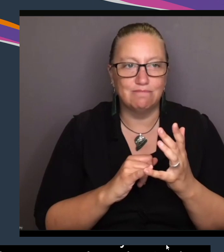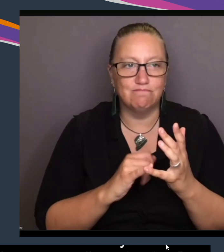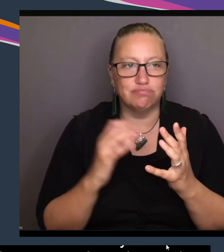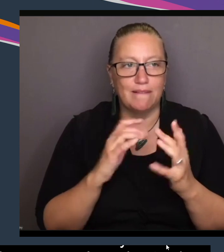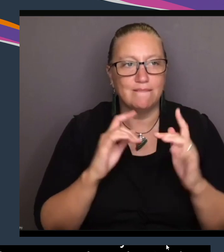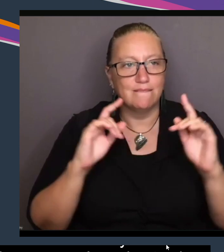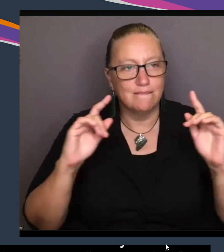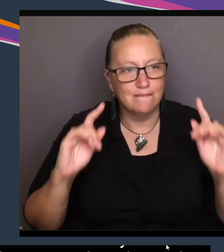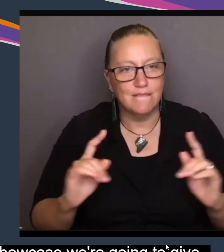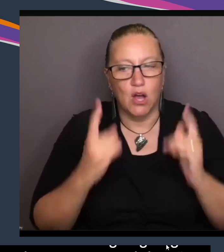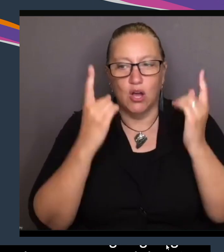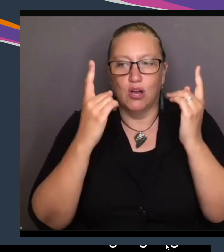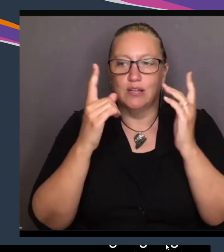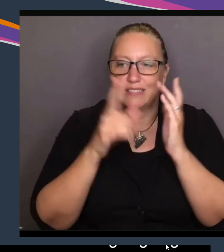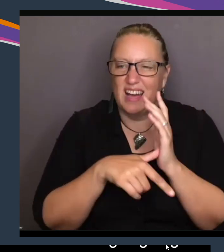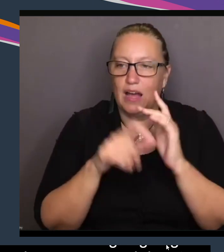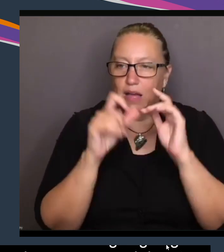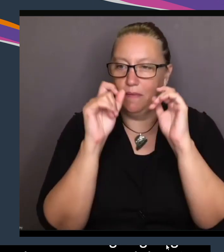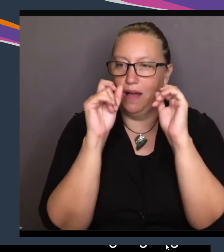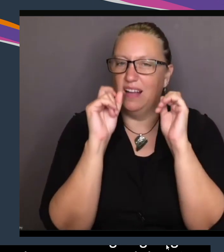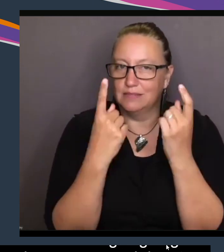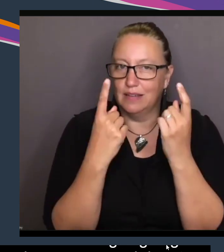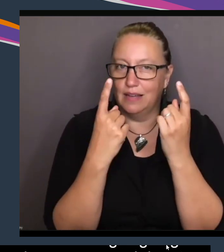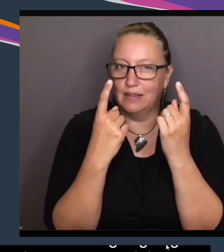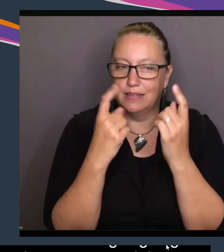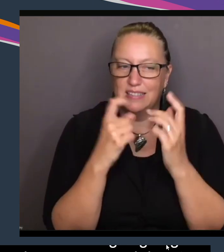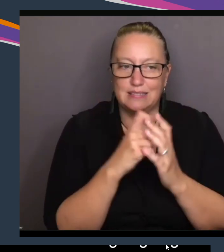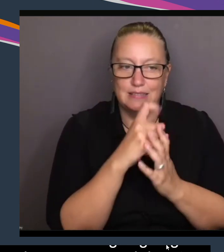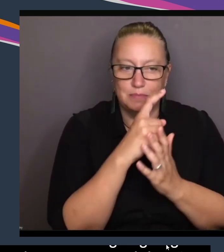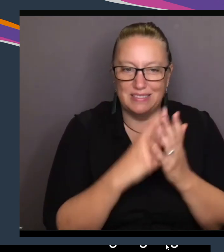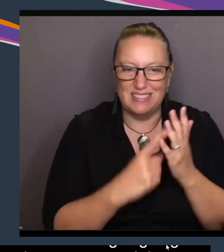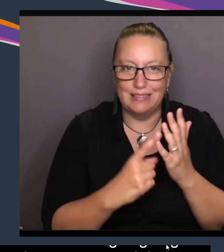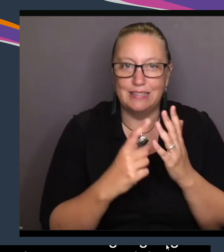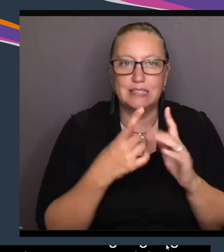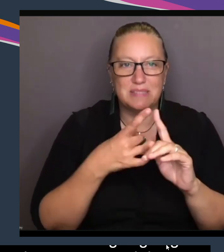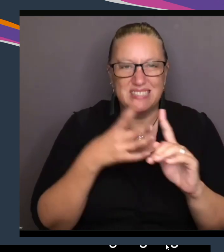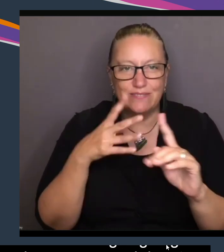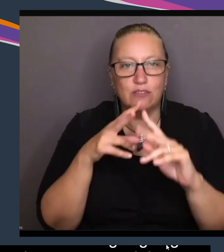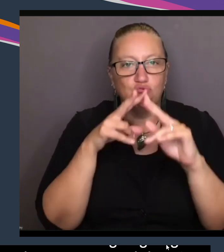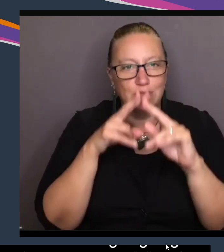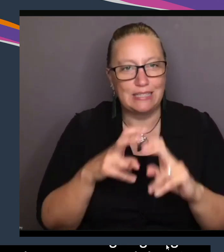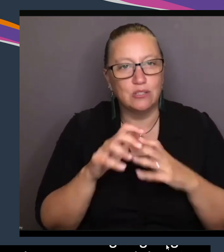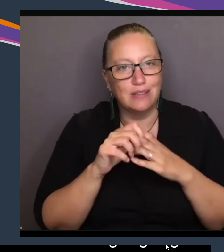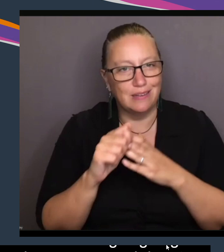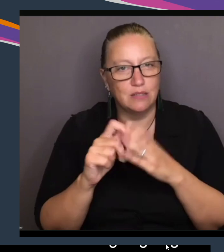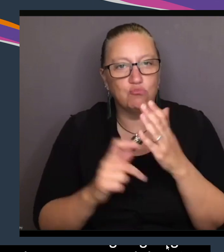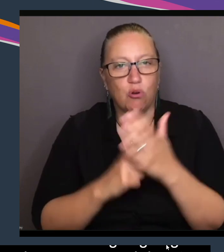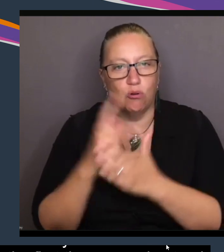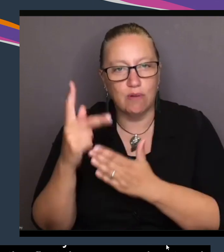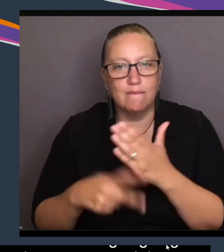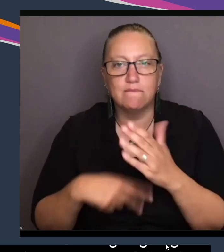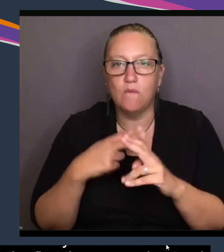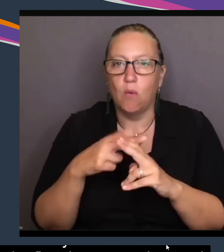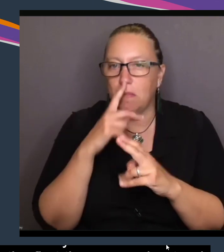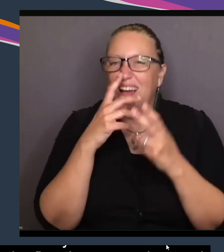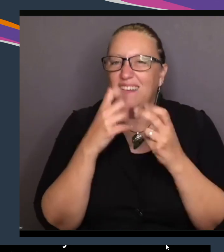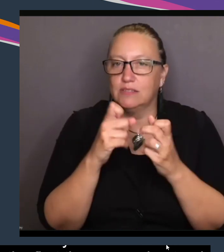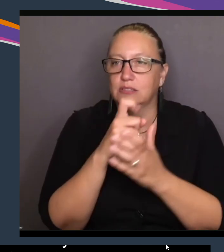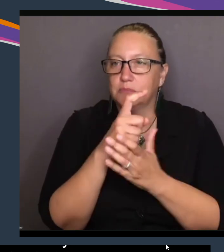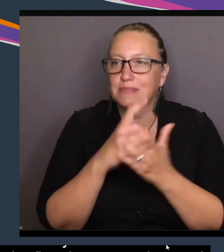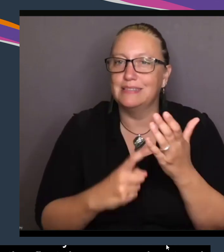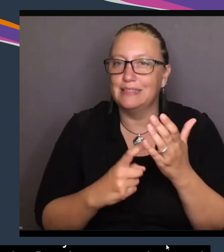there's a disability-specific research leadership program for people with disability in Australia who are early